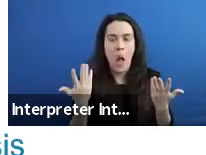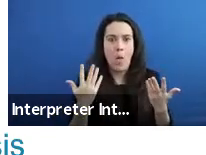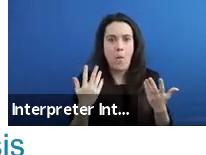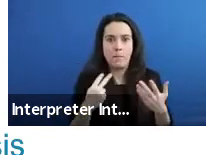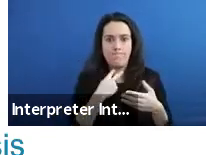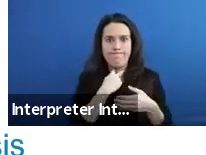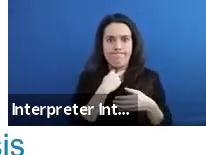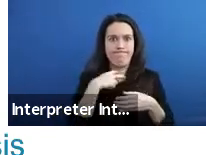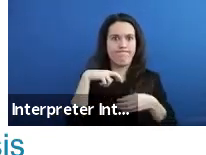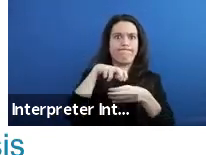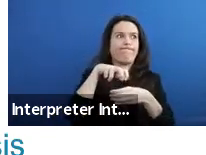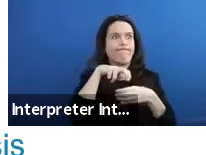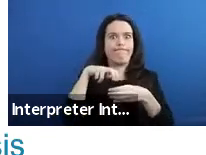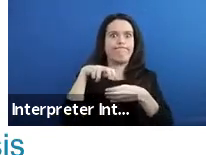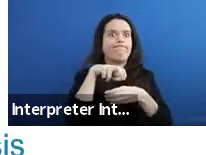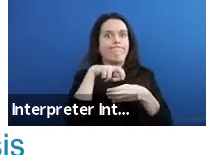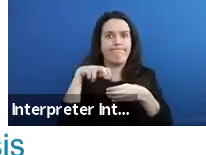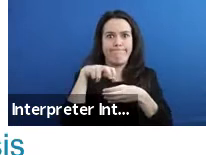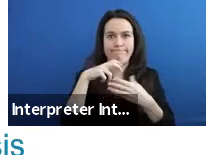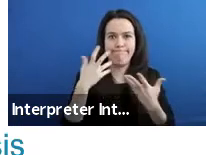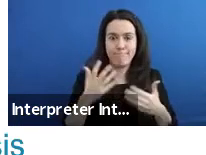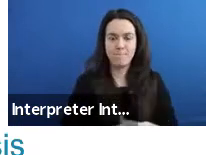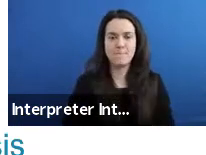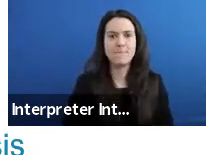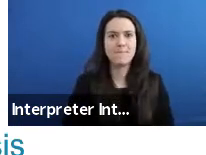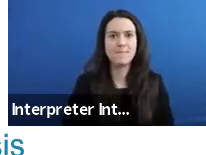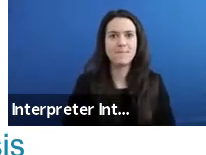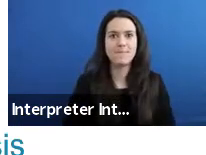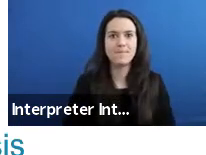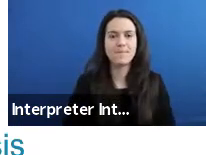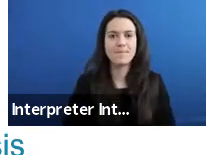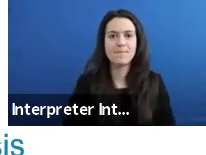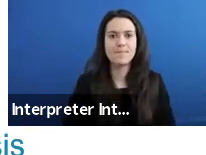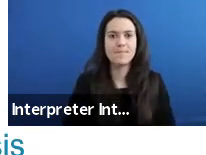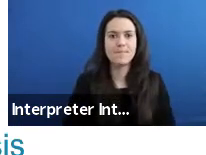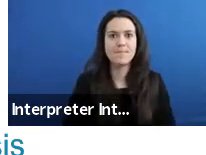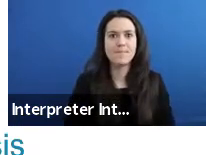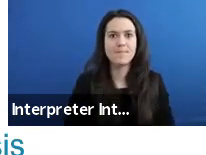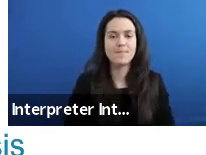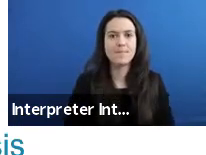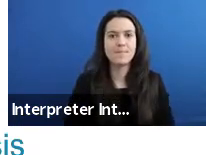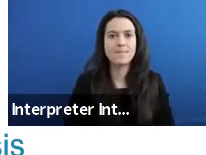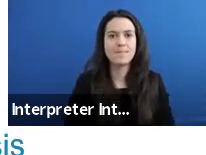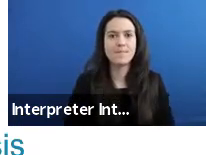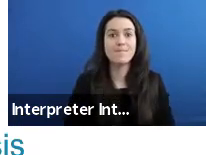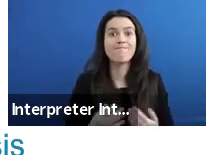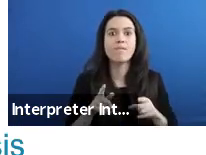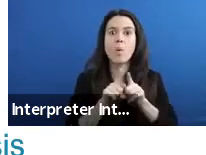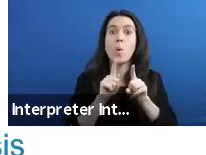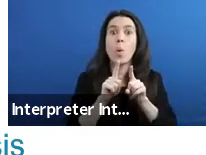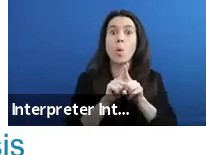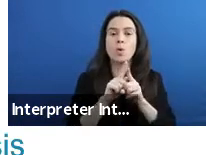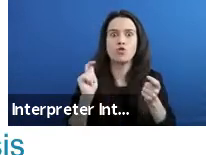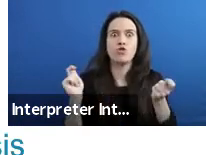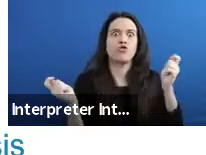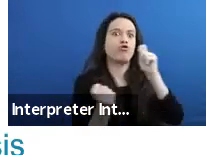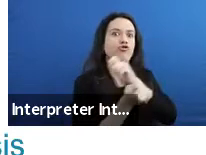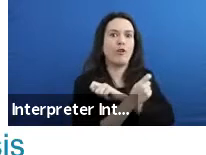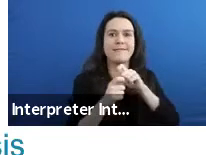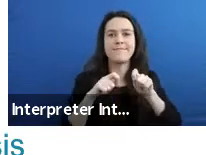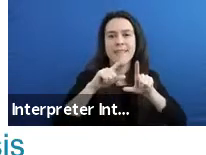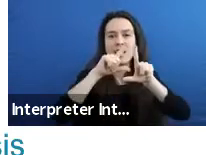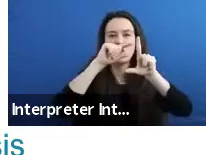other theater professionals. In terms of adaptation to the digital shift, well, they are already, the theater